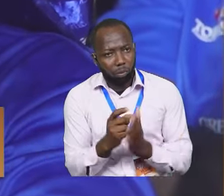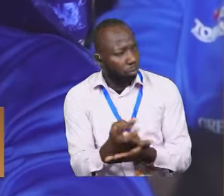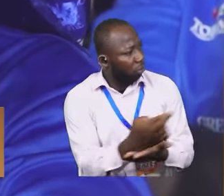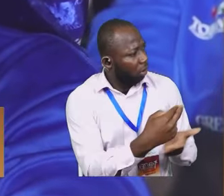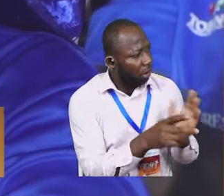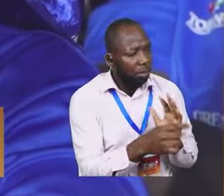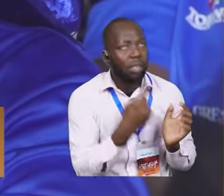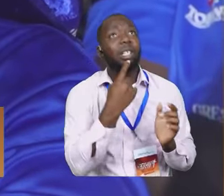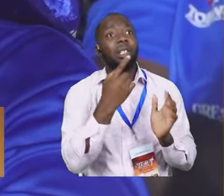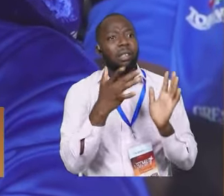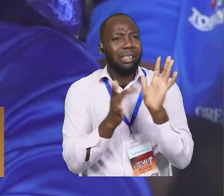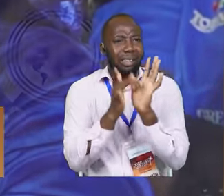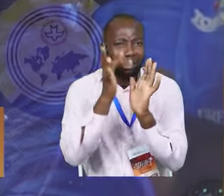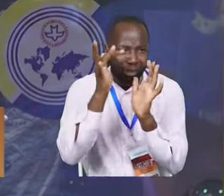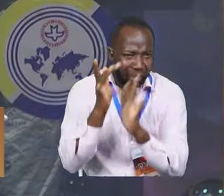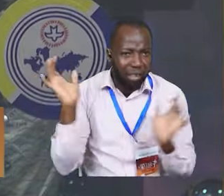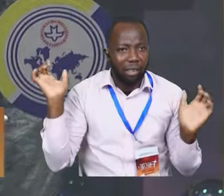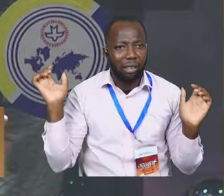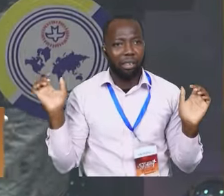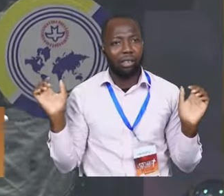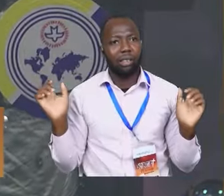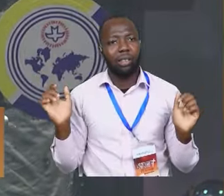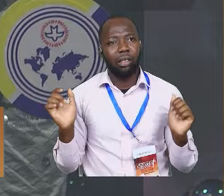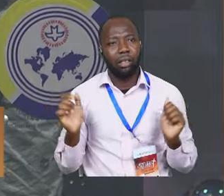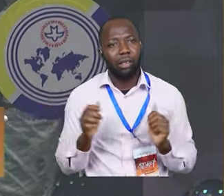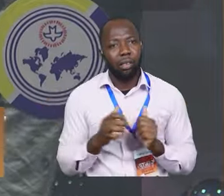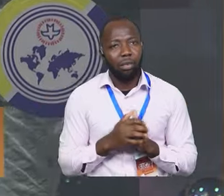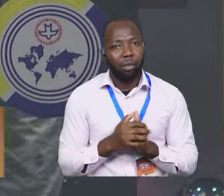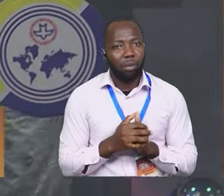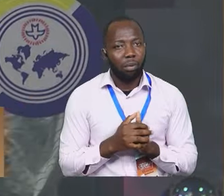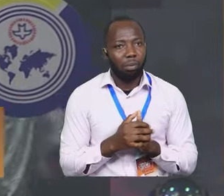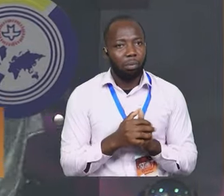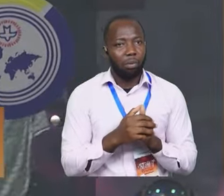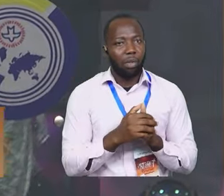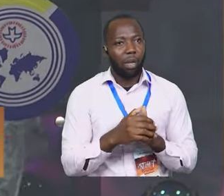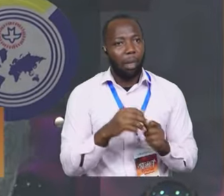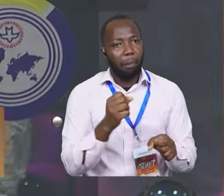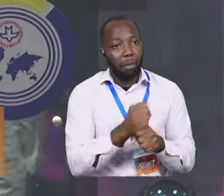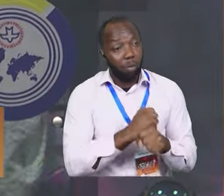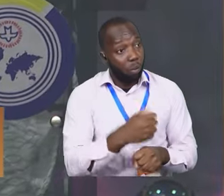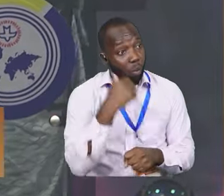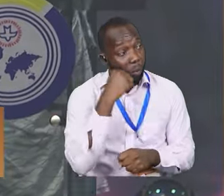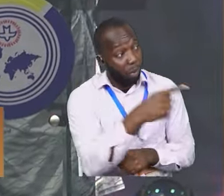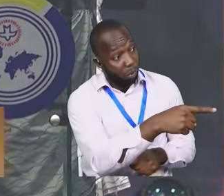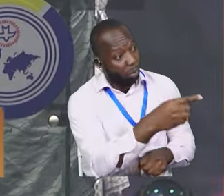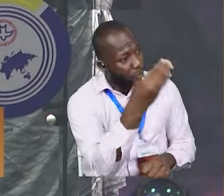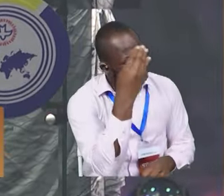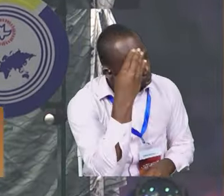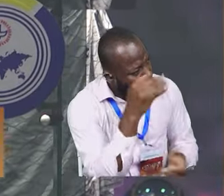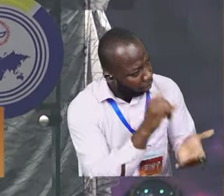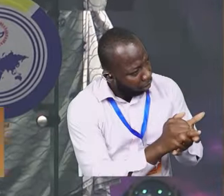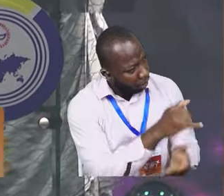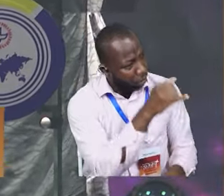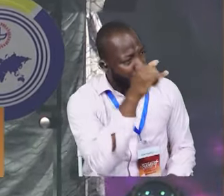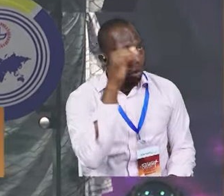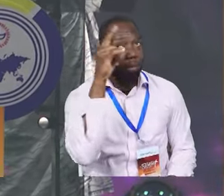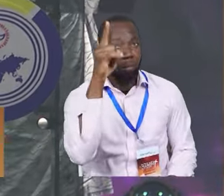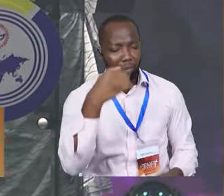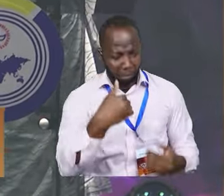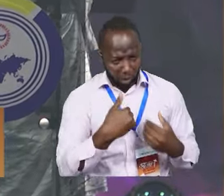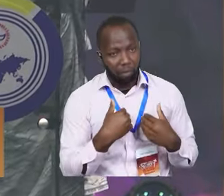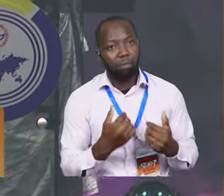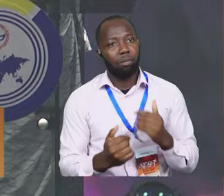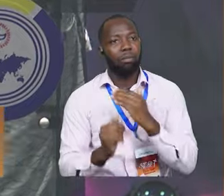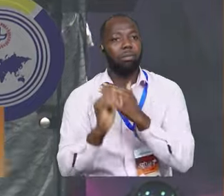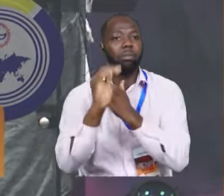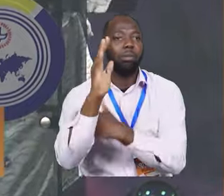saying, Jesus. When she turned going and I said, Jesus, let this woman see that I